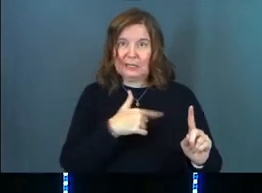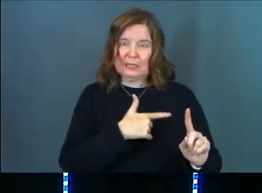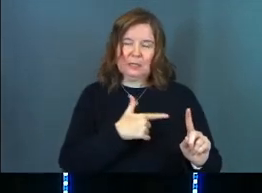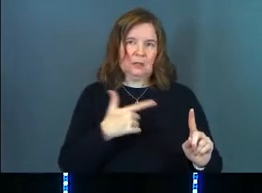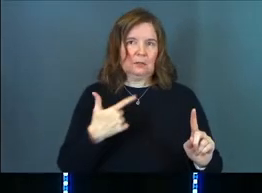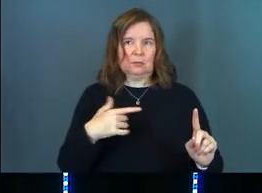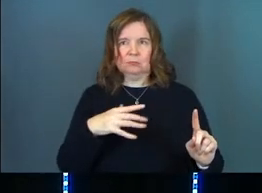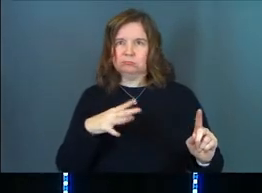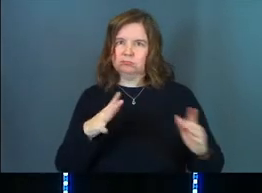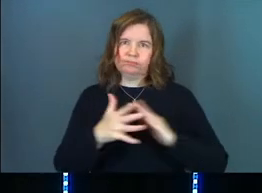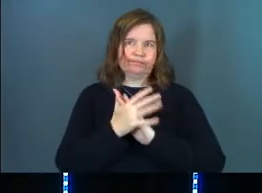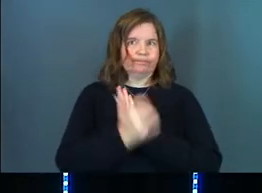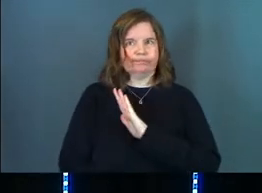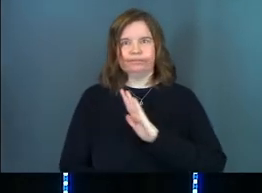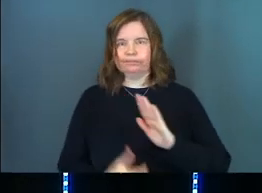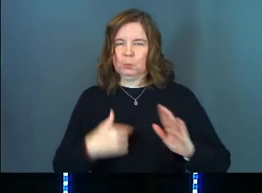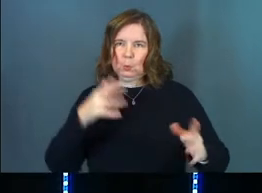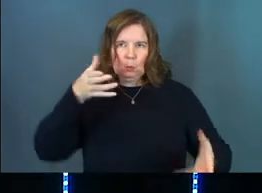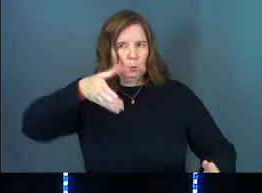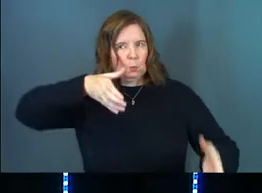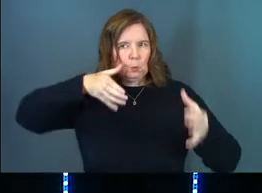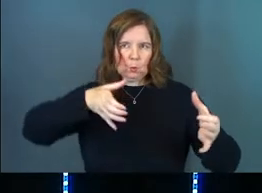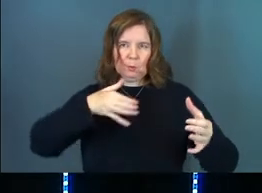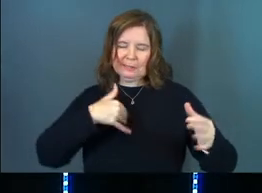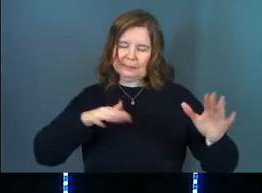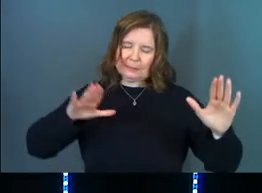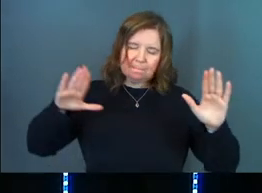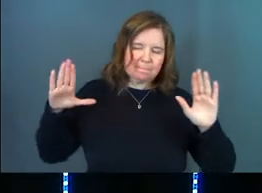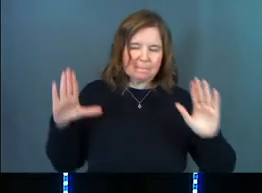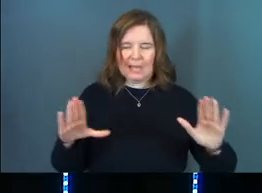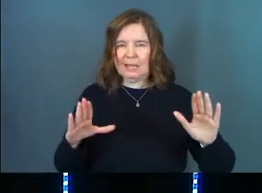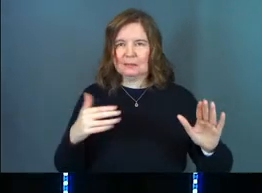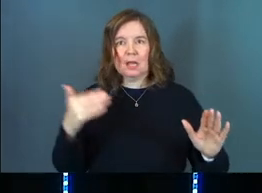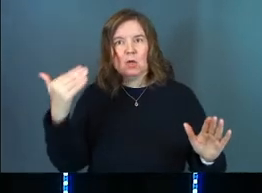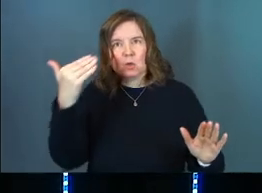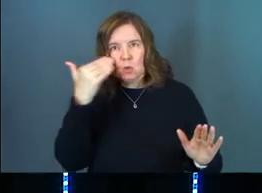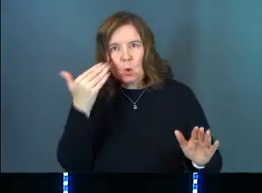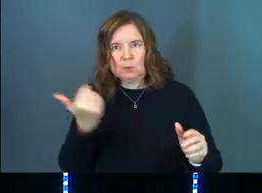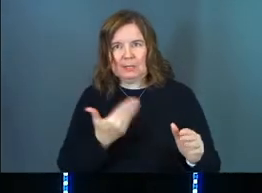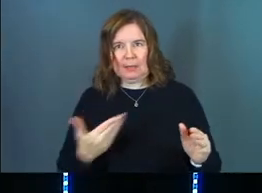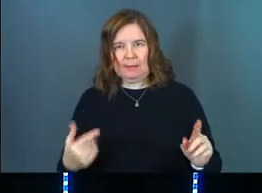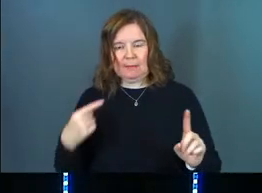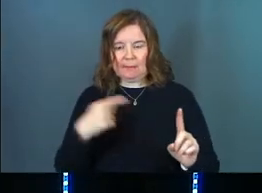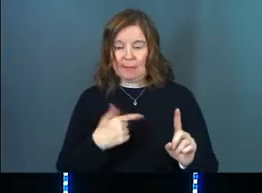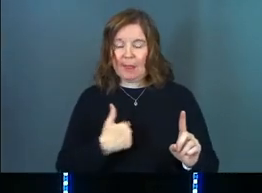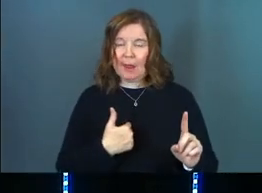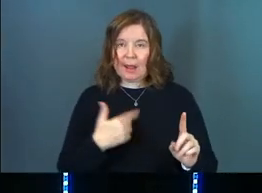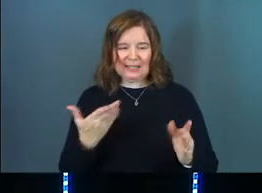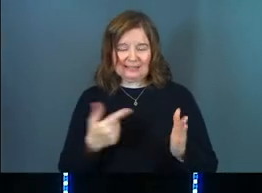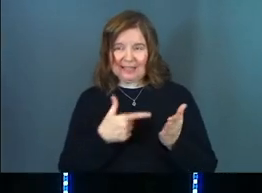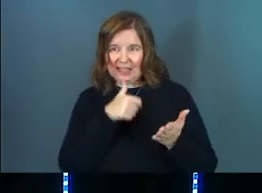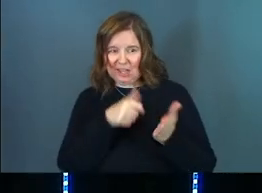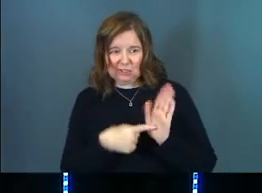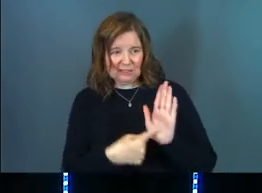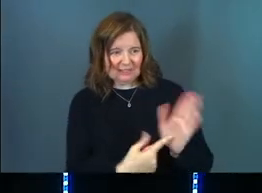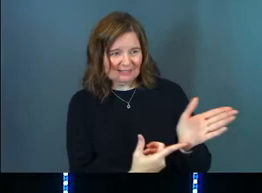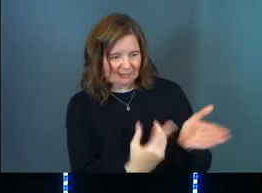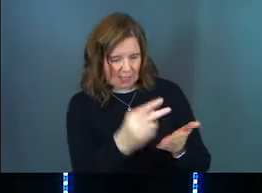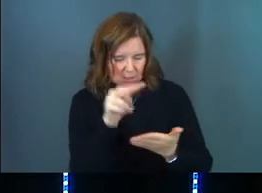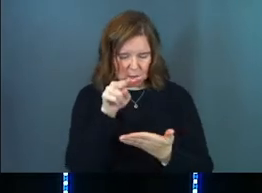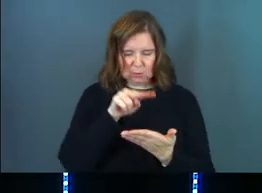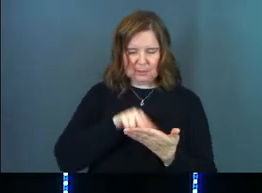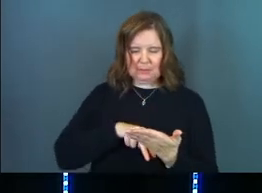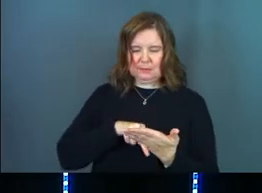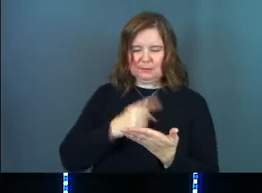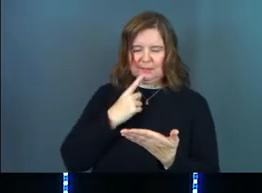like a Jedi Christian, okay? He's amazing and just knows things. And I take this to him and he reads down